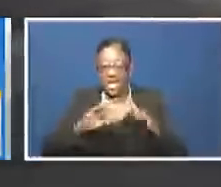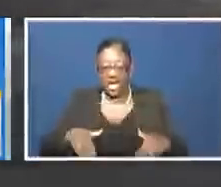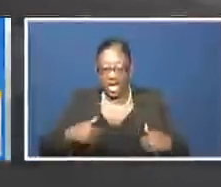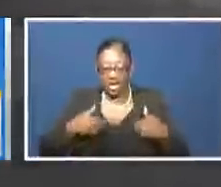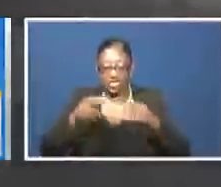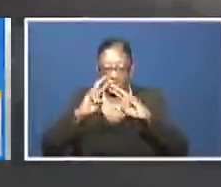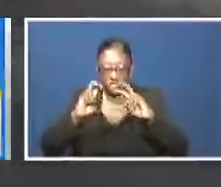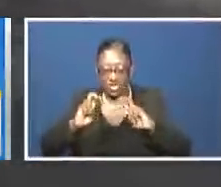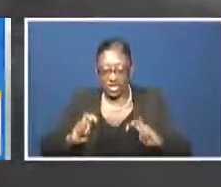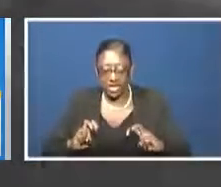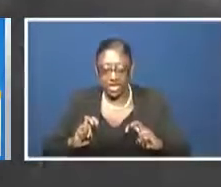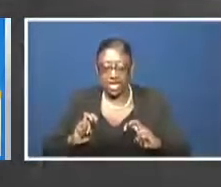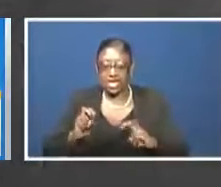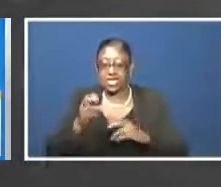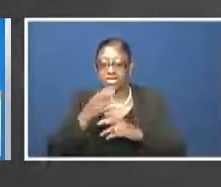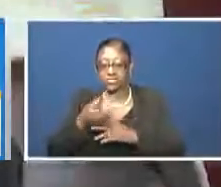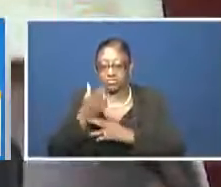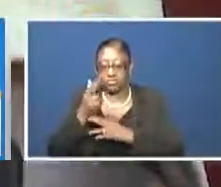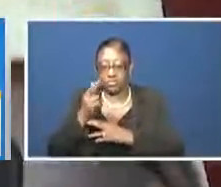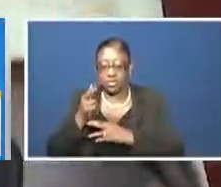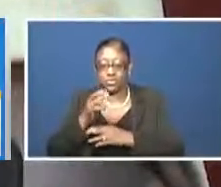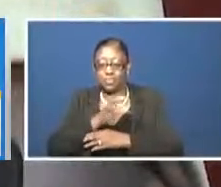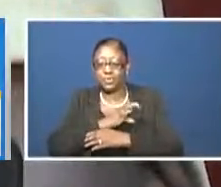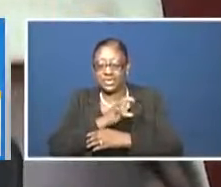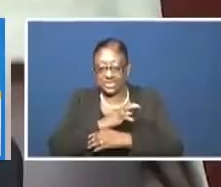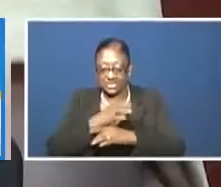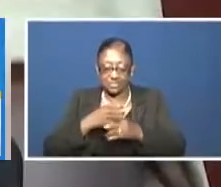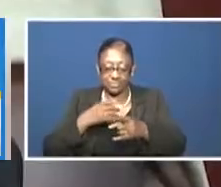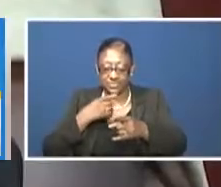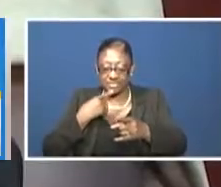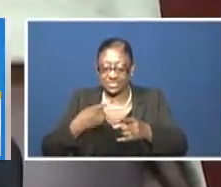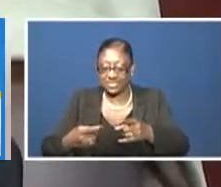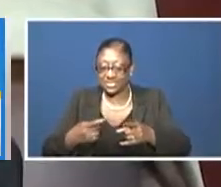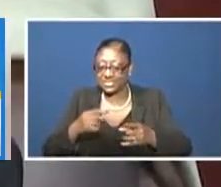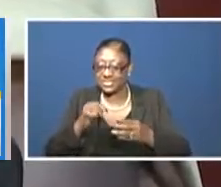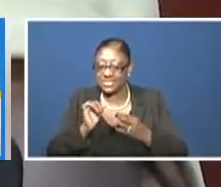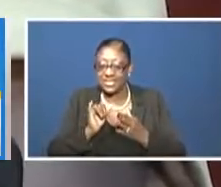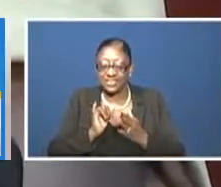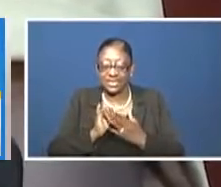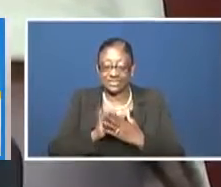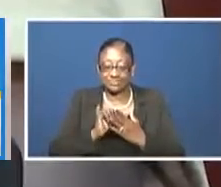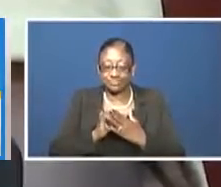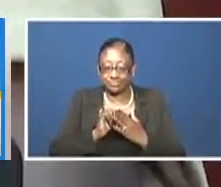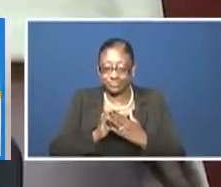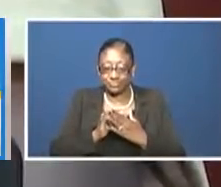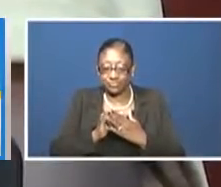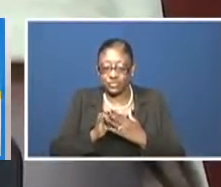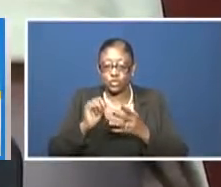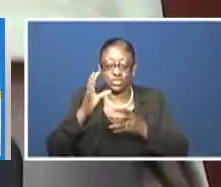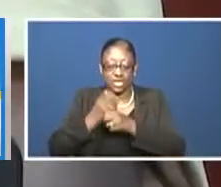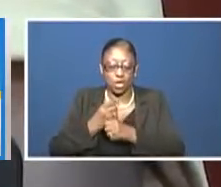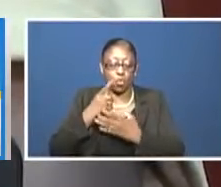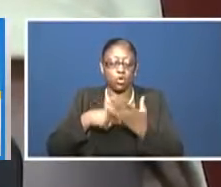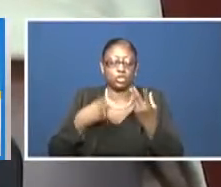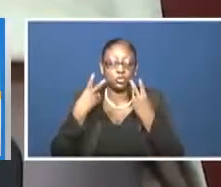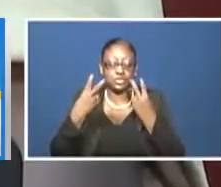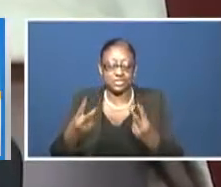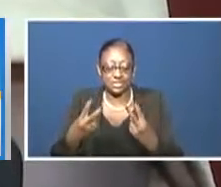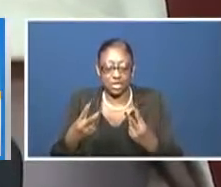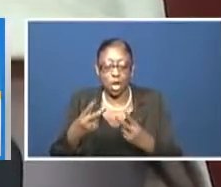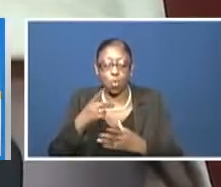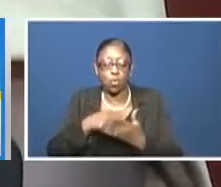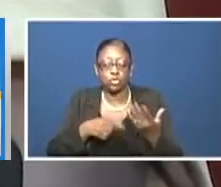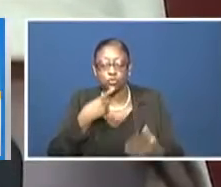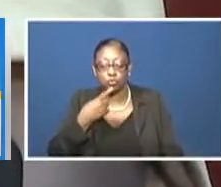investigating police-involved shooting incidents. And I had the line, don't just take what you see and what you're